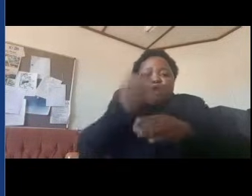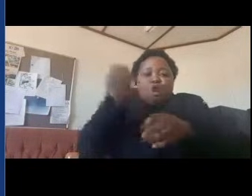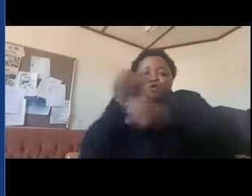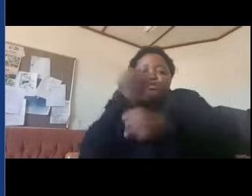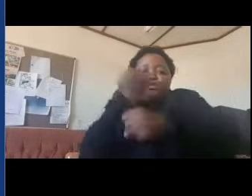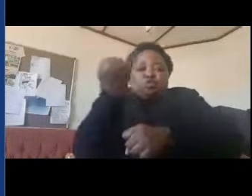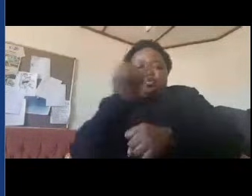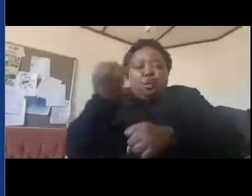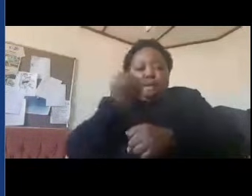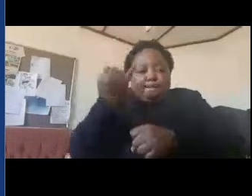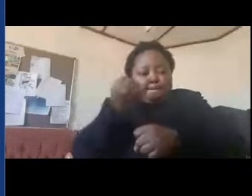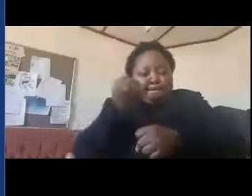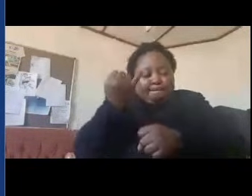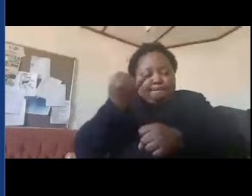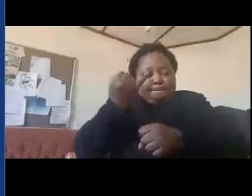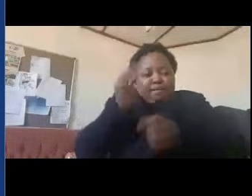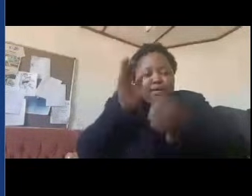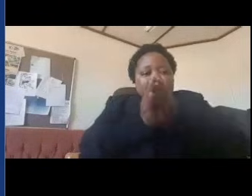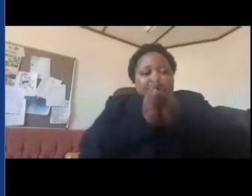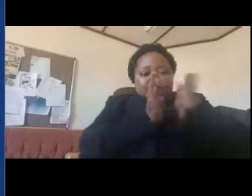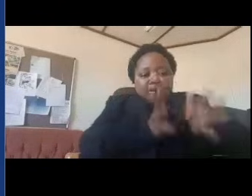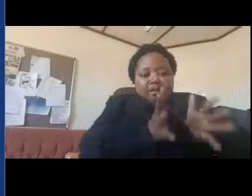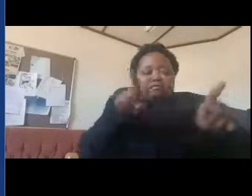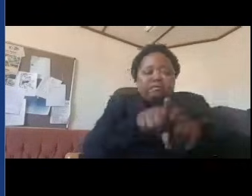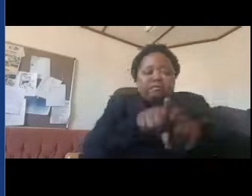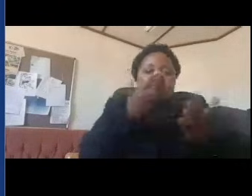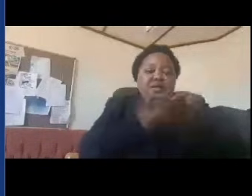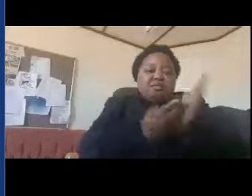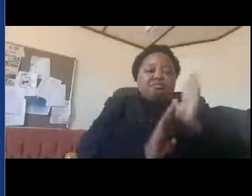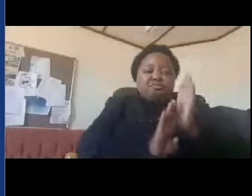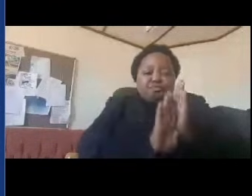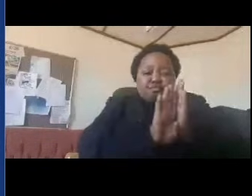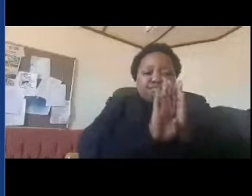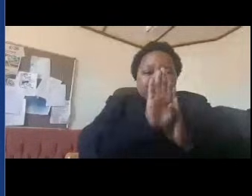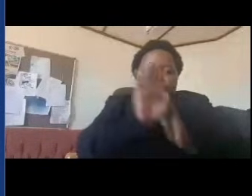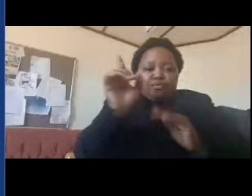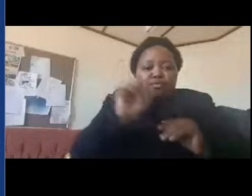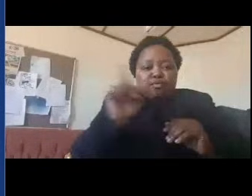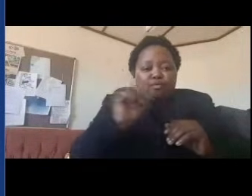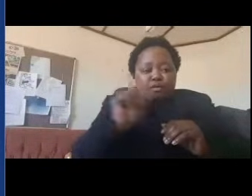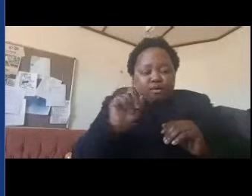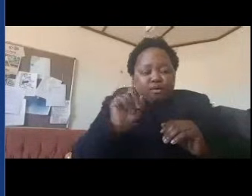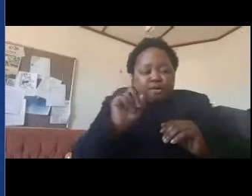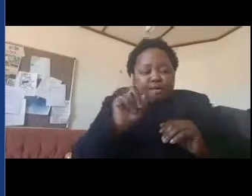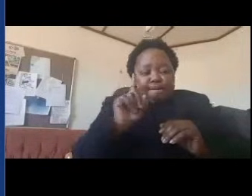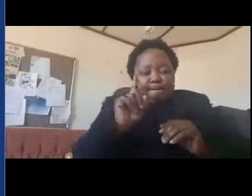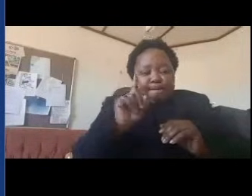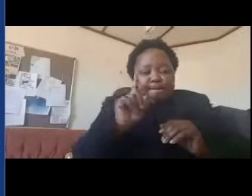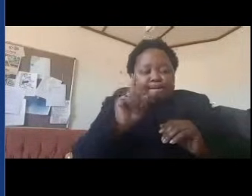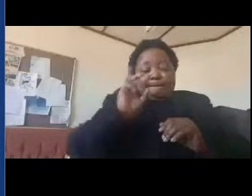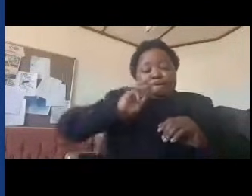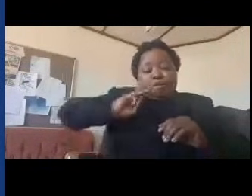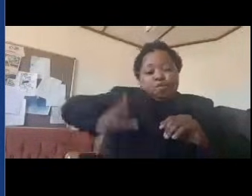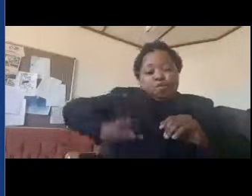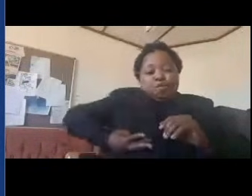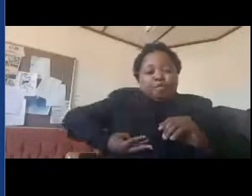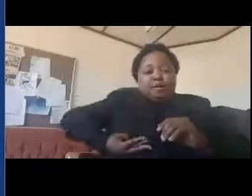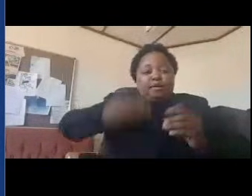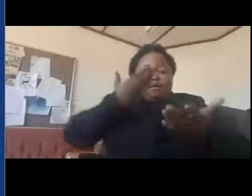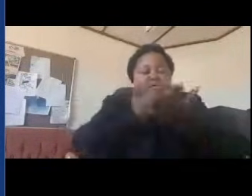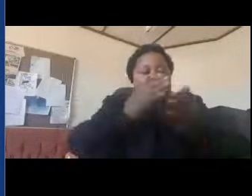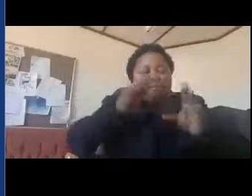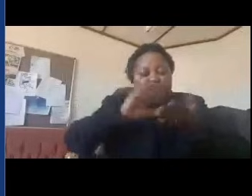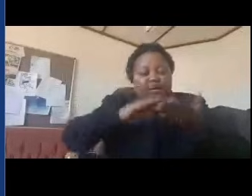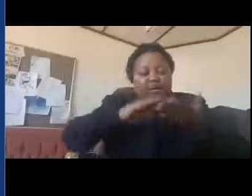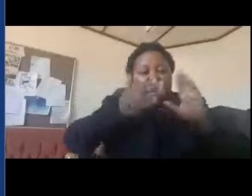violence, increased shouting, visible bruises, the woman becoming withdrawn, the man